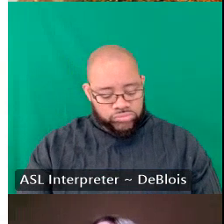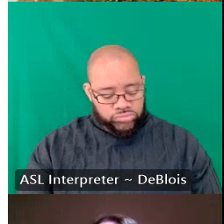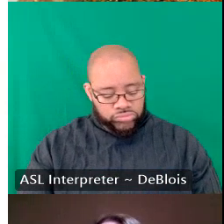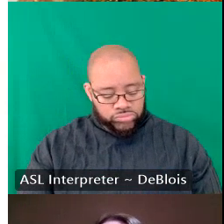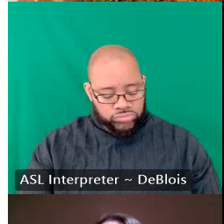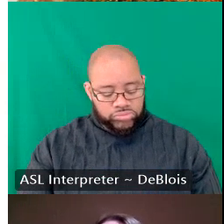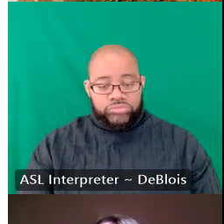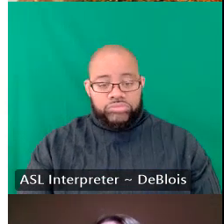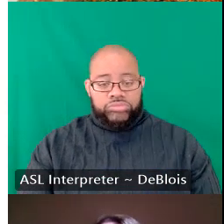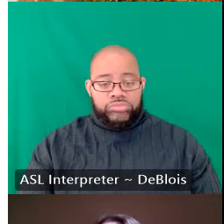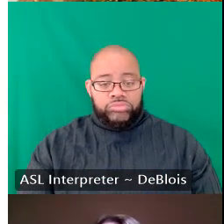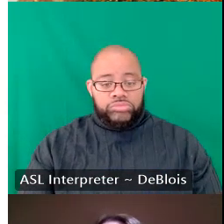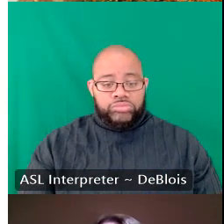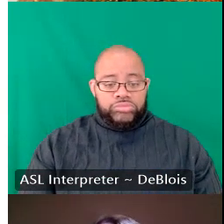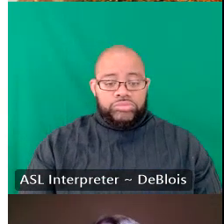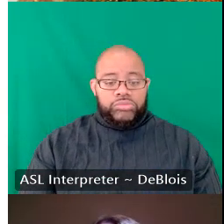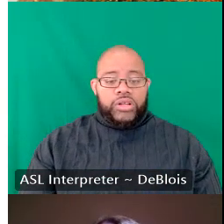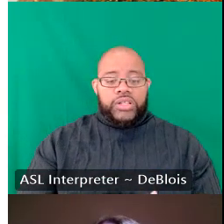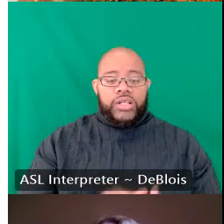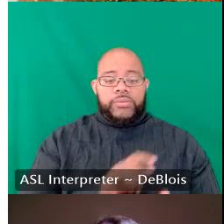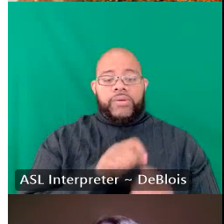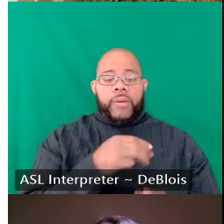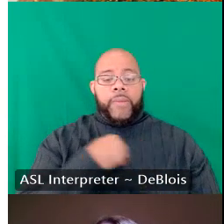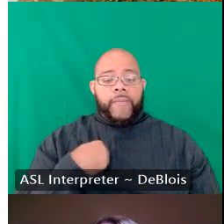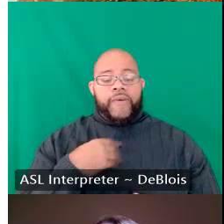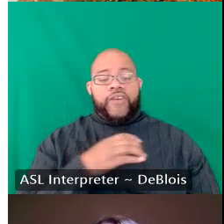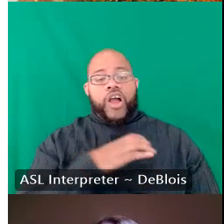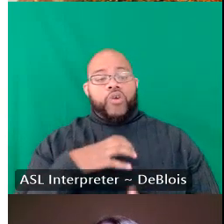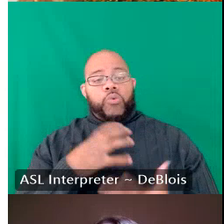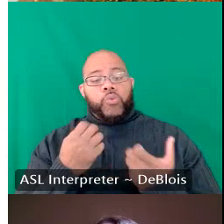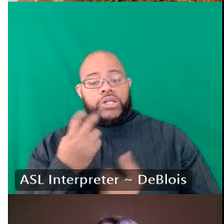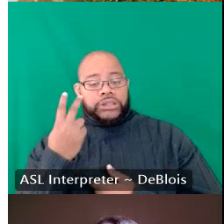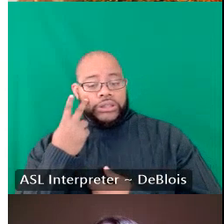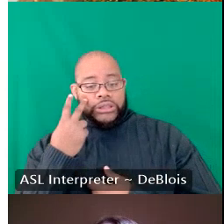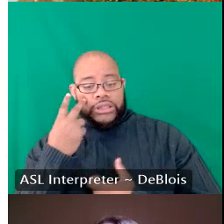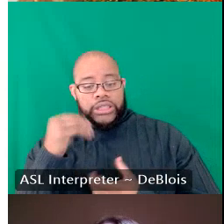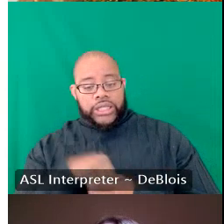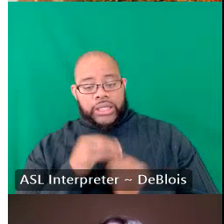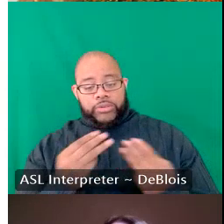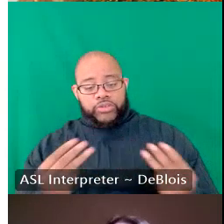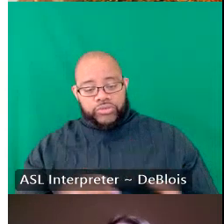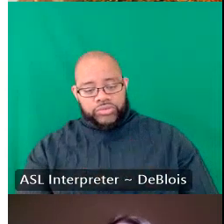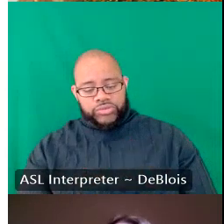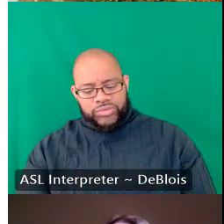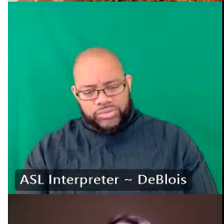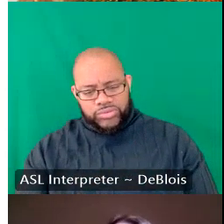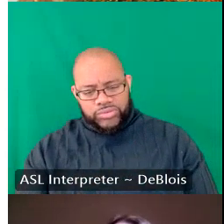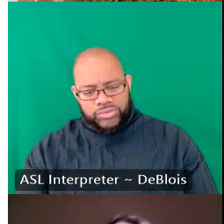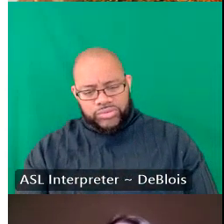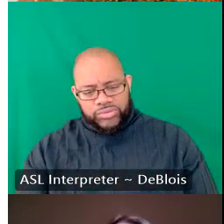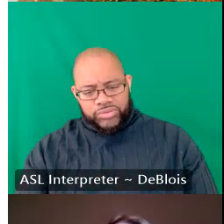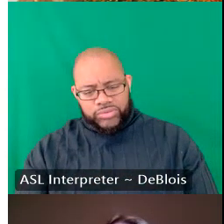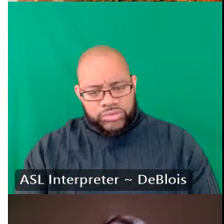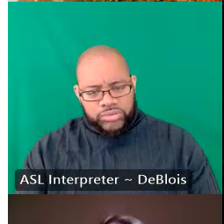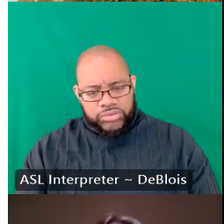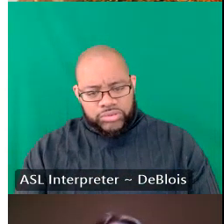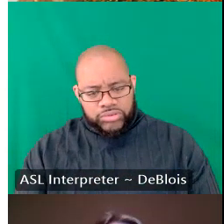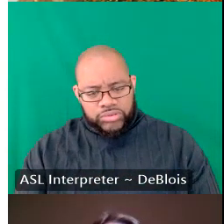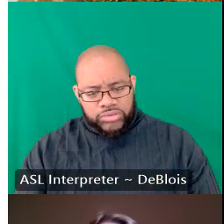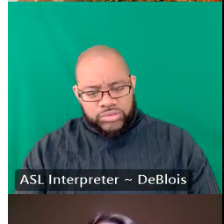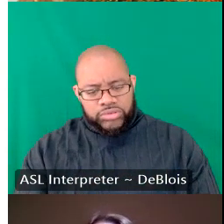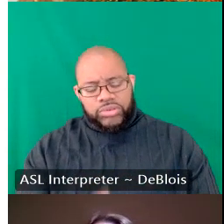things that a particular member of Congress wants to see in the materials. Yeah, I think I've been